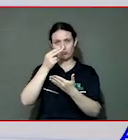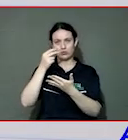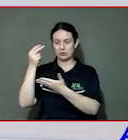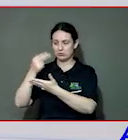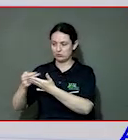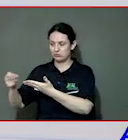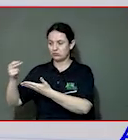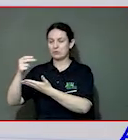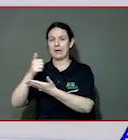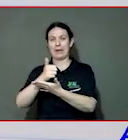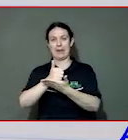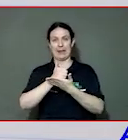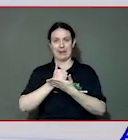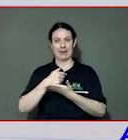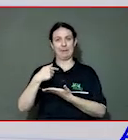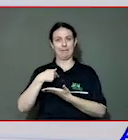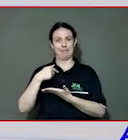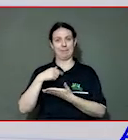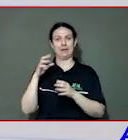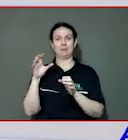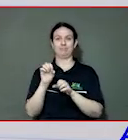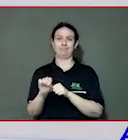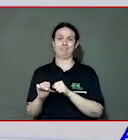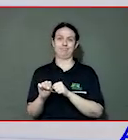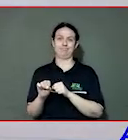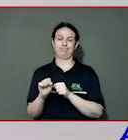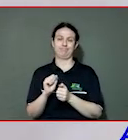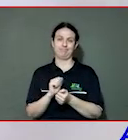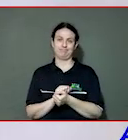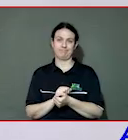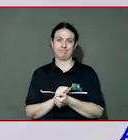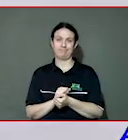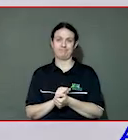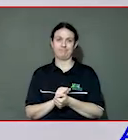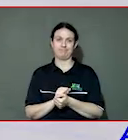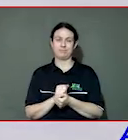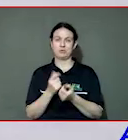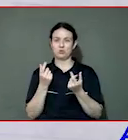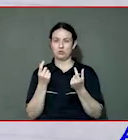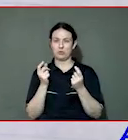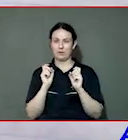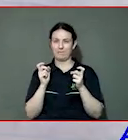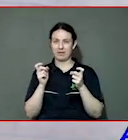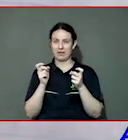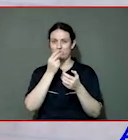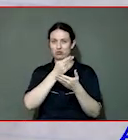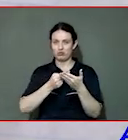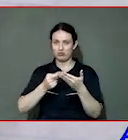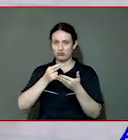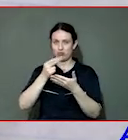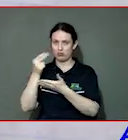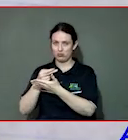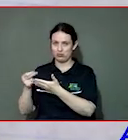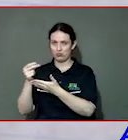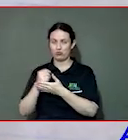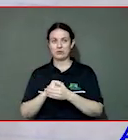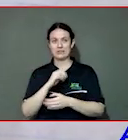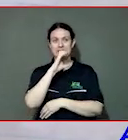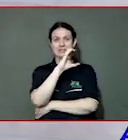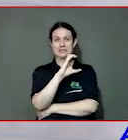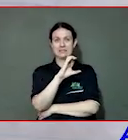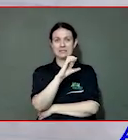form for me because otherwise it's difficult. So I'm just going to draw quickly there.